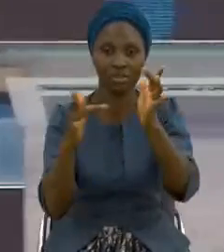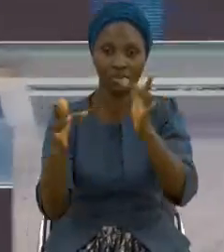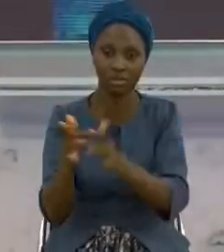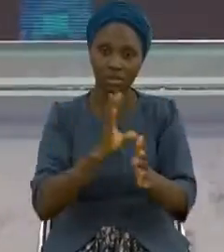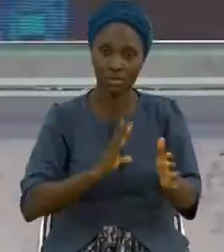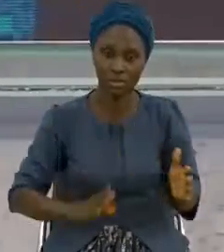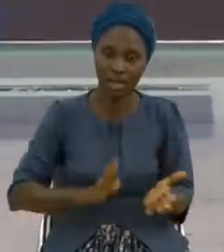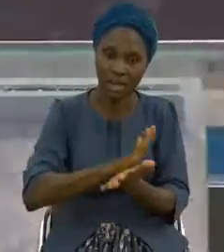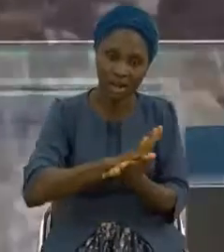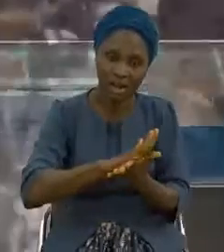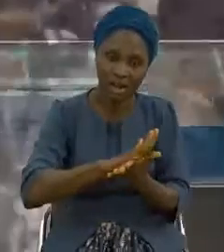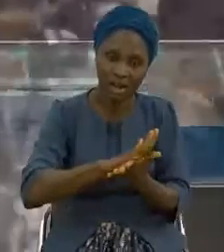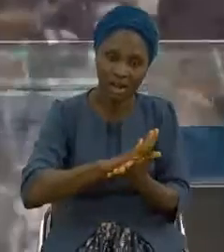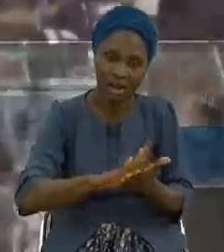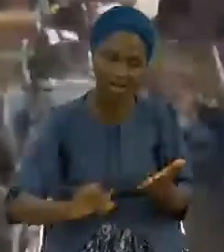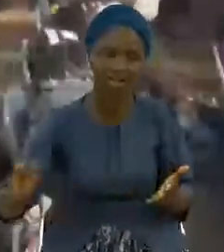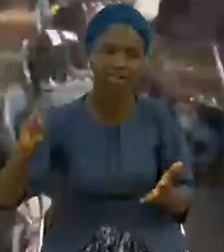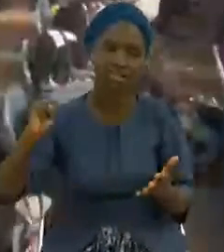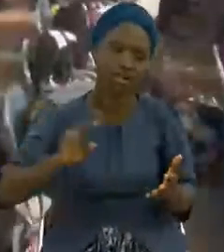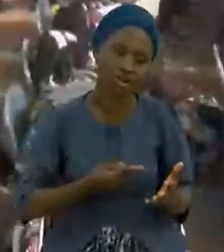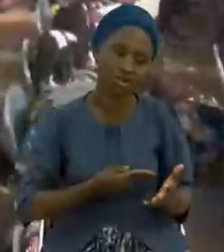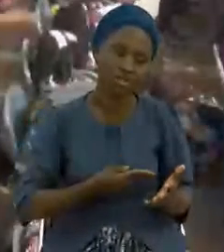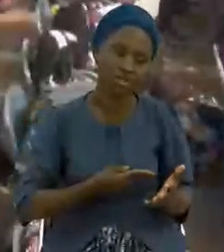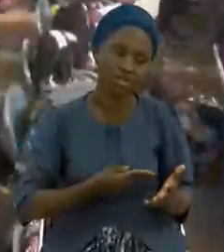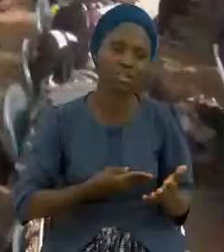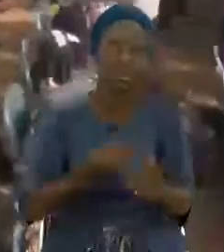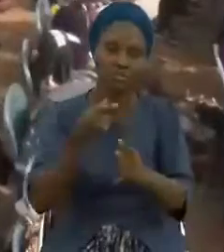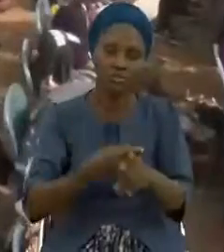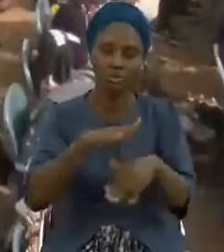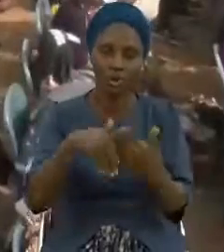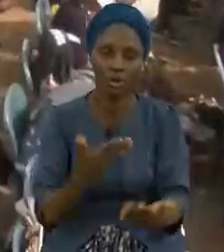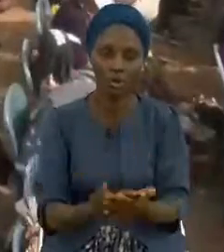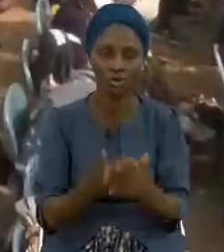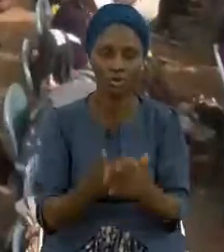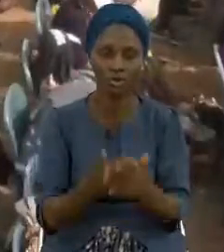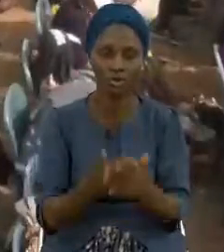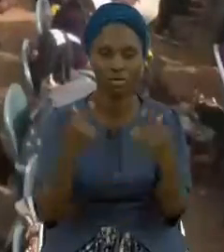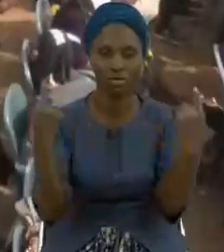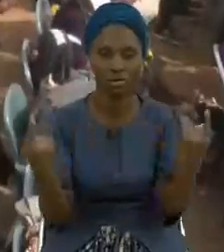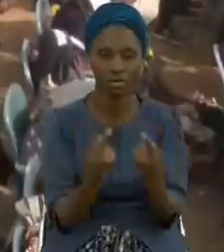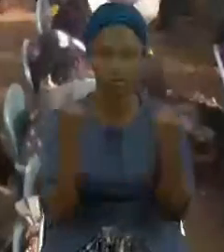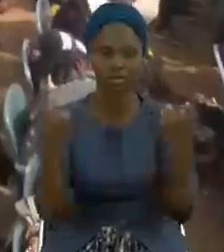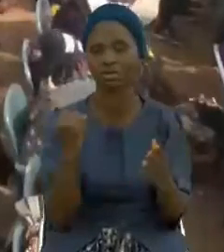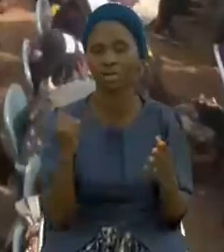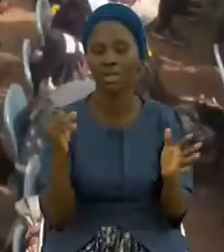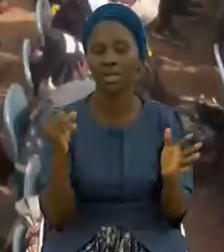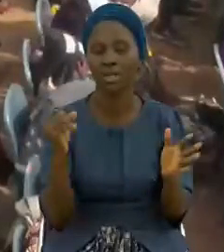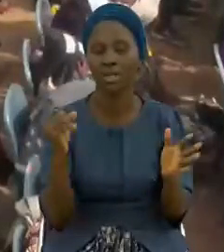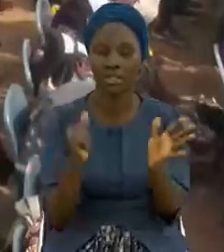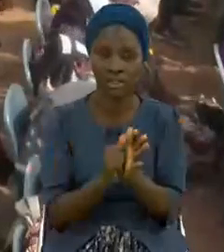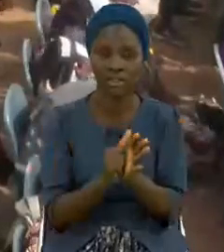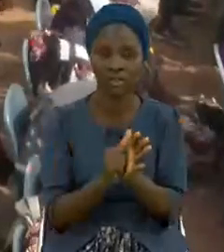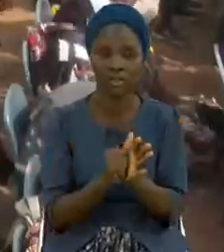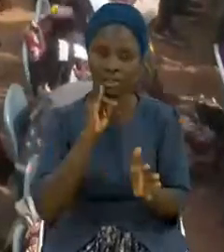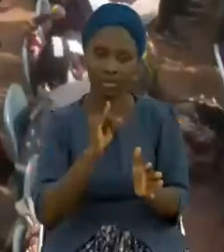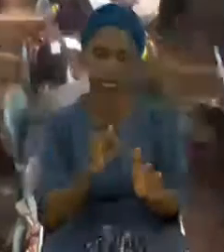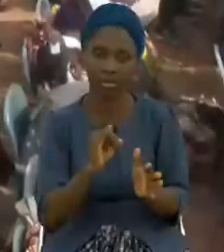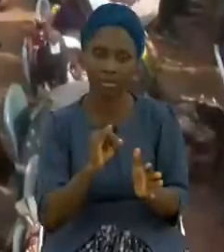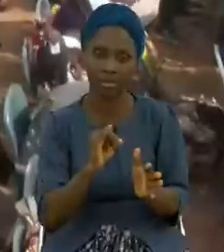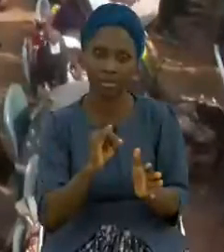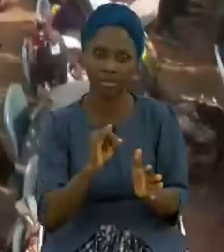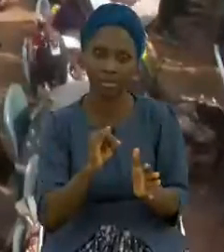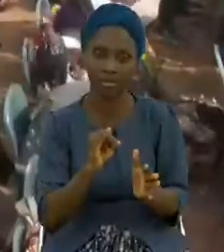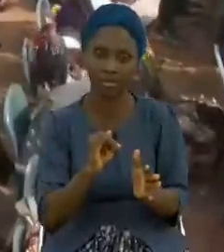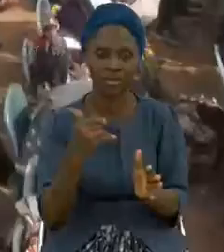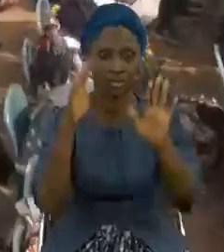from all sin. That is a miracle. And I pray that